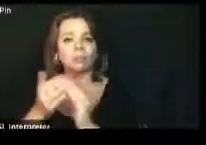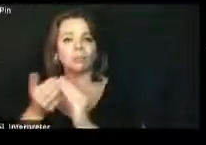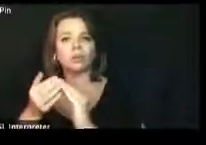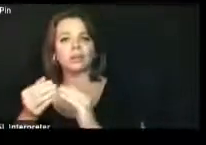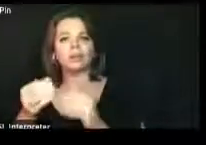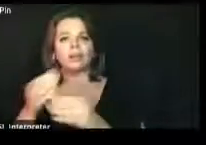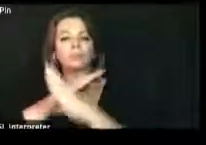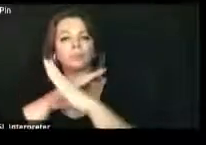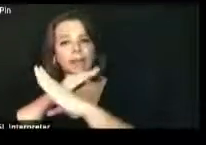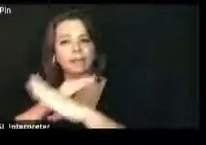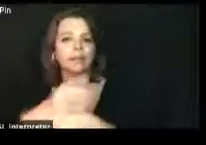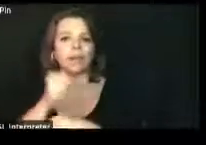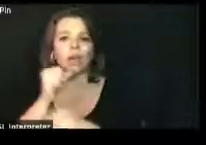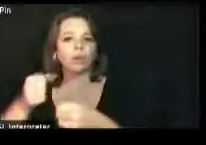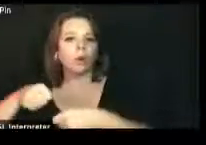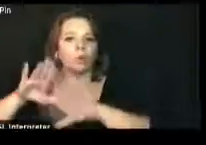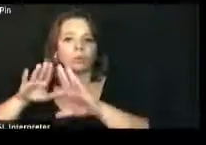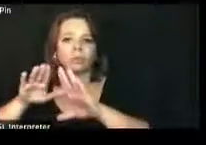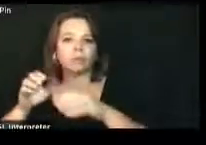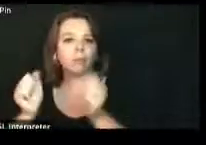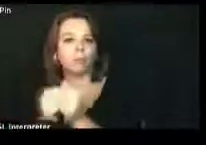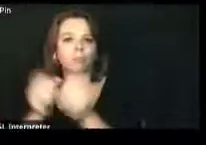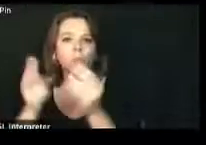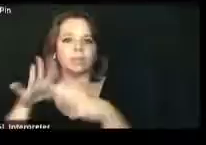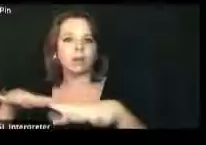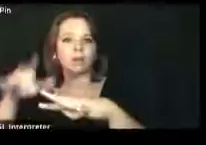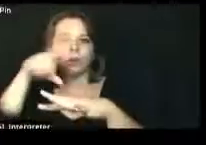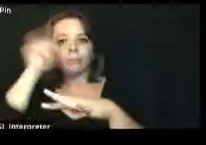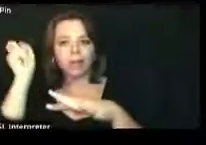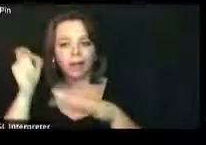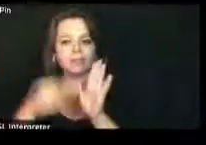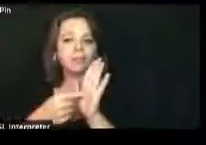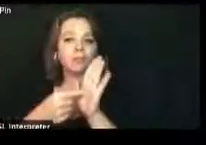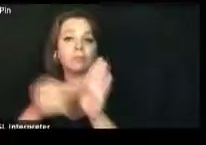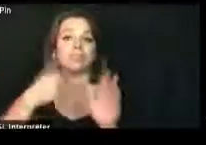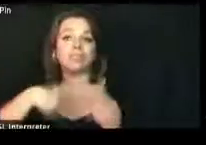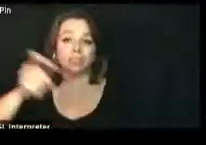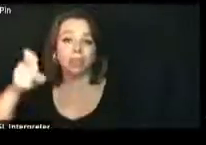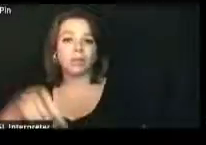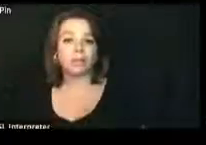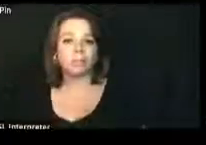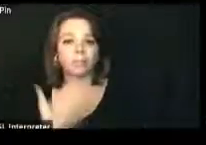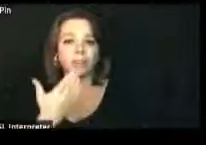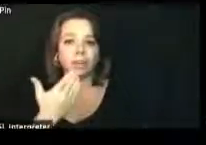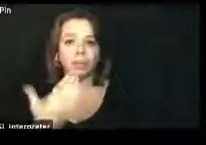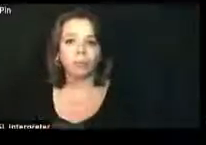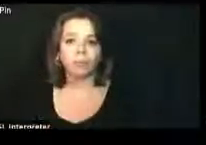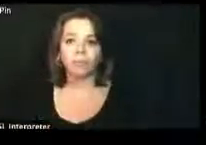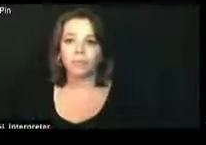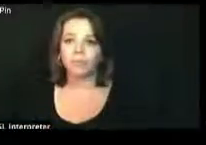any more territory because of the representation that we need. Thank you.